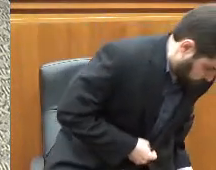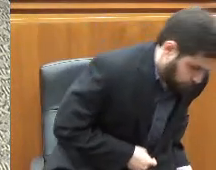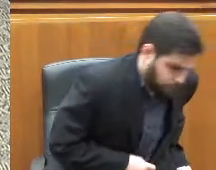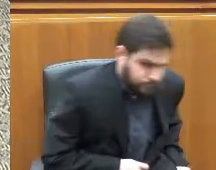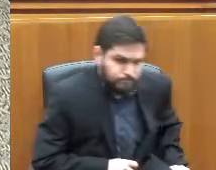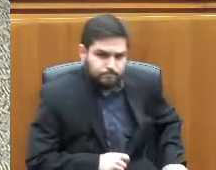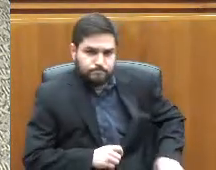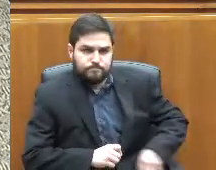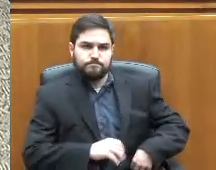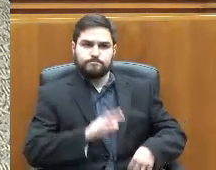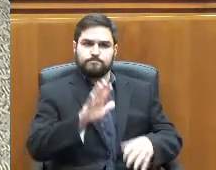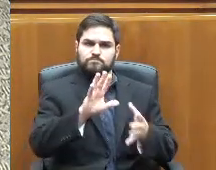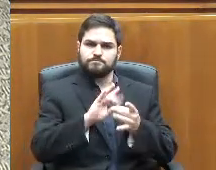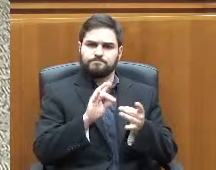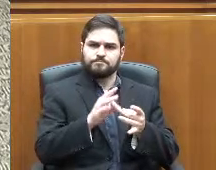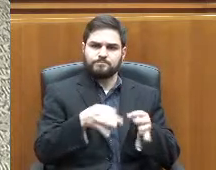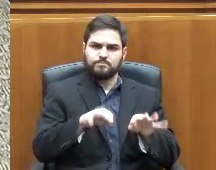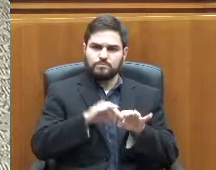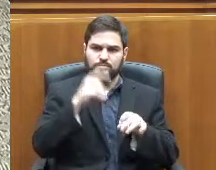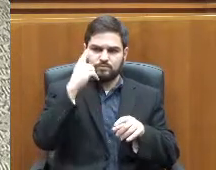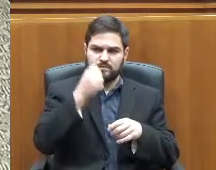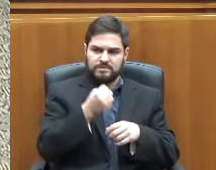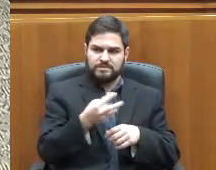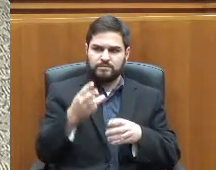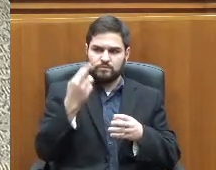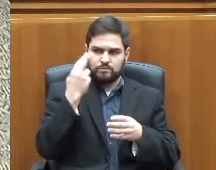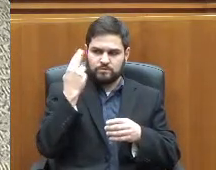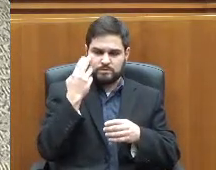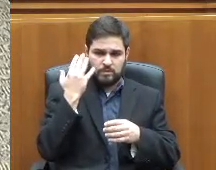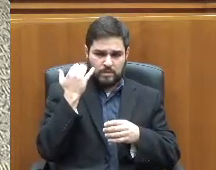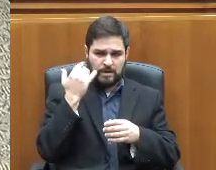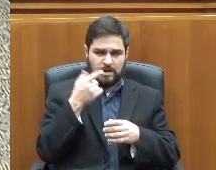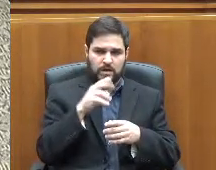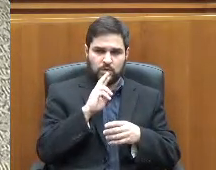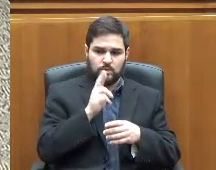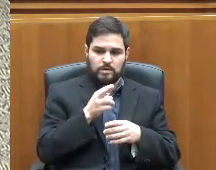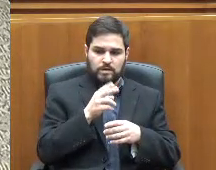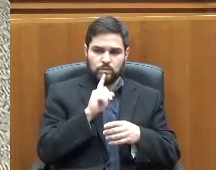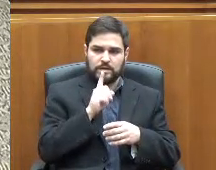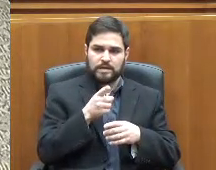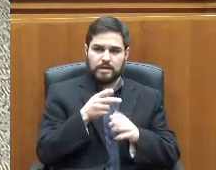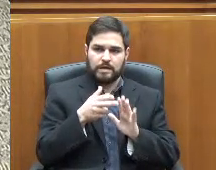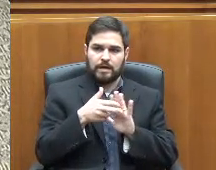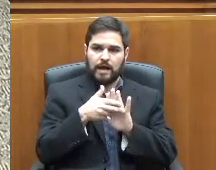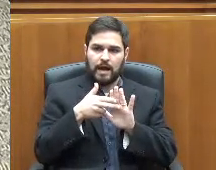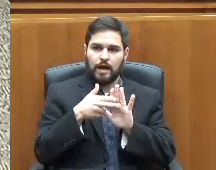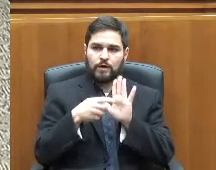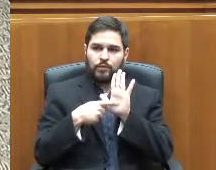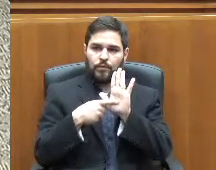incredibly important for several reasons. One, it really highlights the